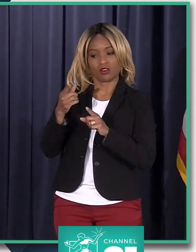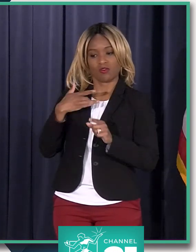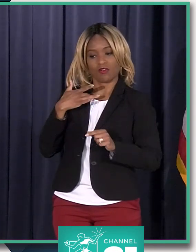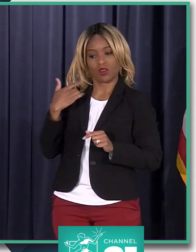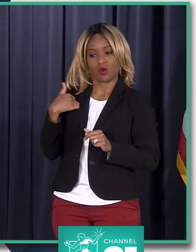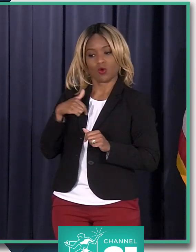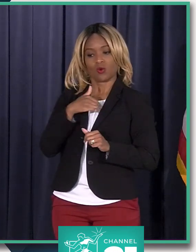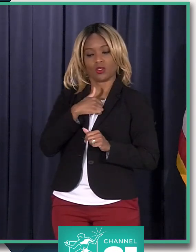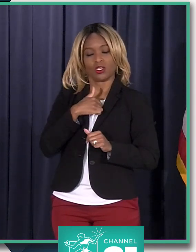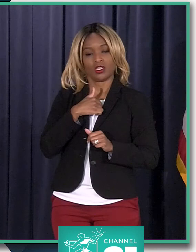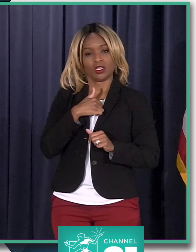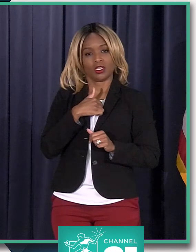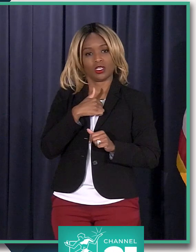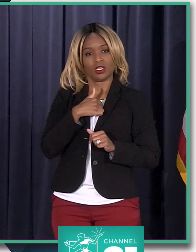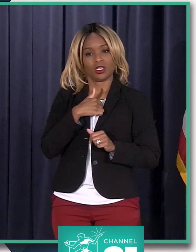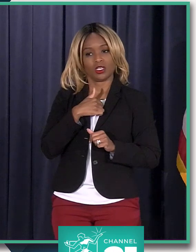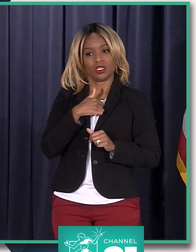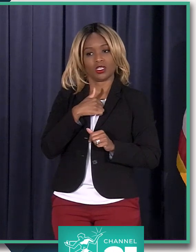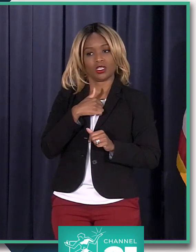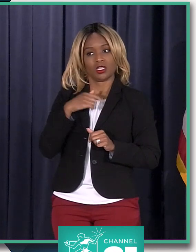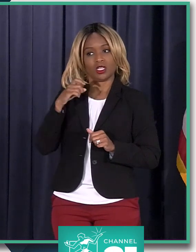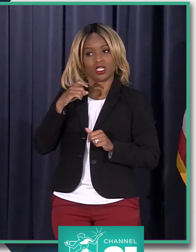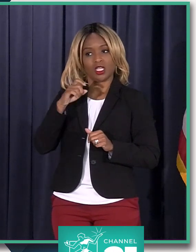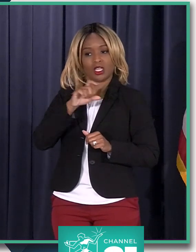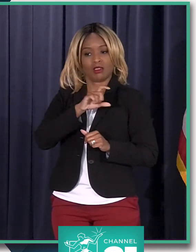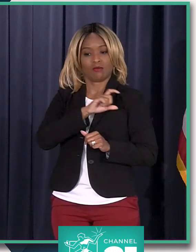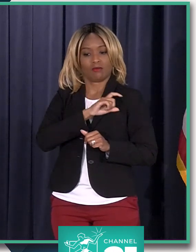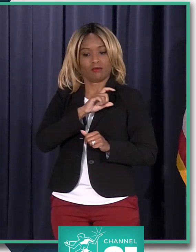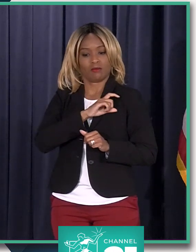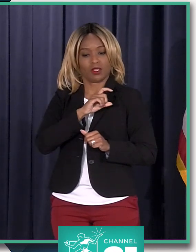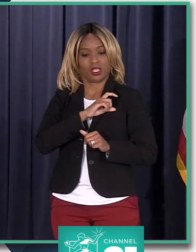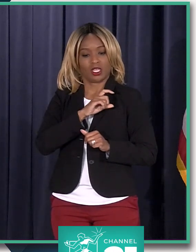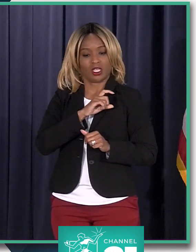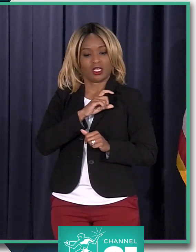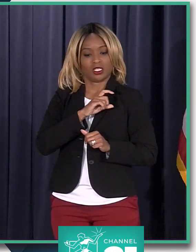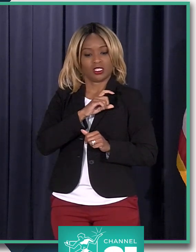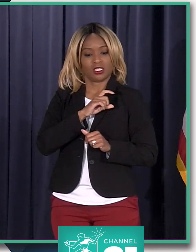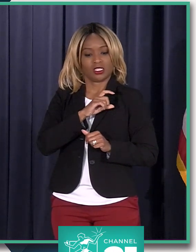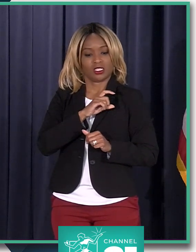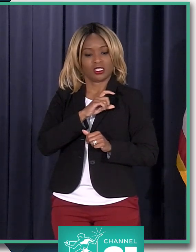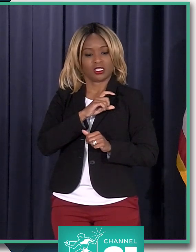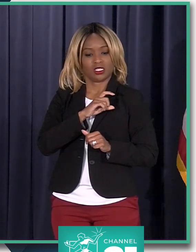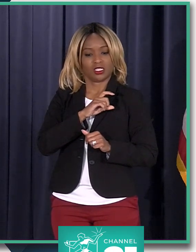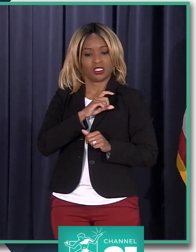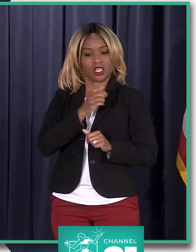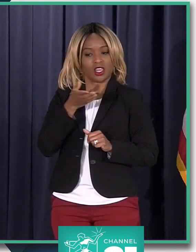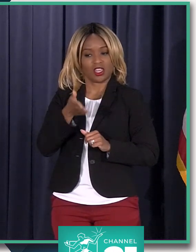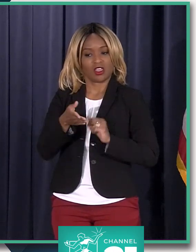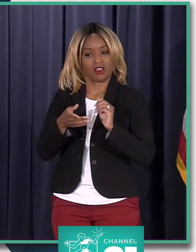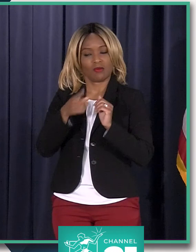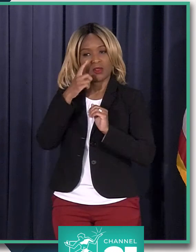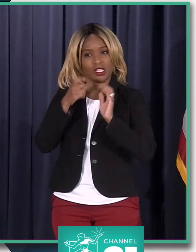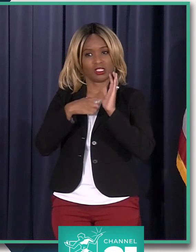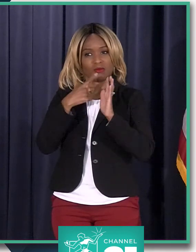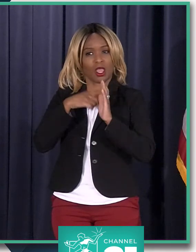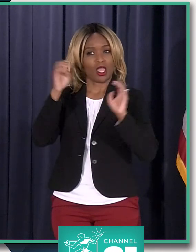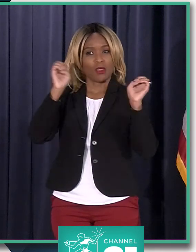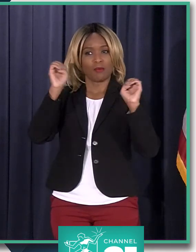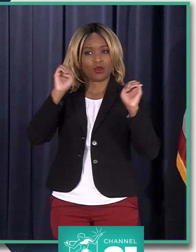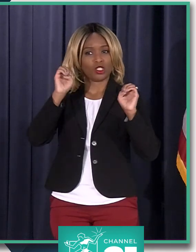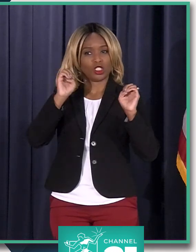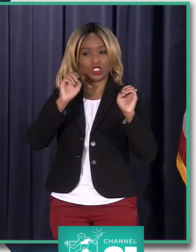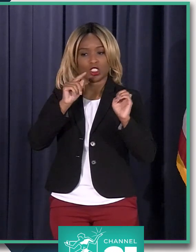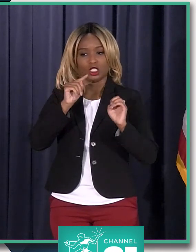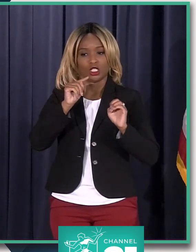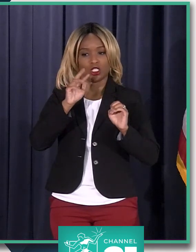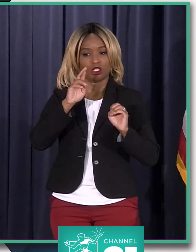the Chief Craig, if he could have some of his officers, because sometimes the emergency trucks can't even get up and down. So